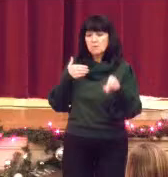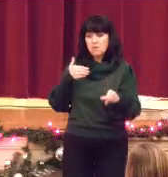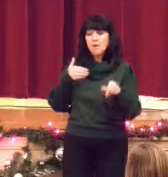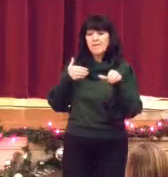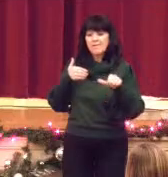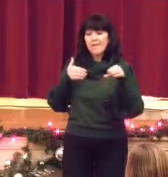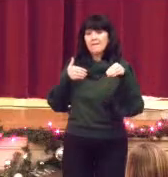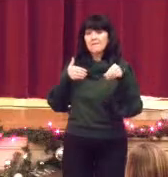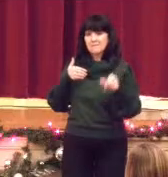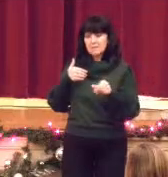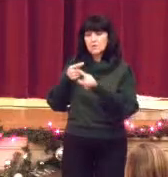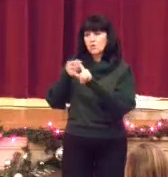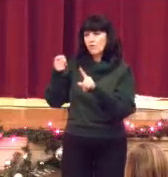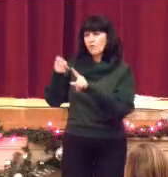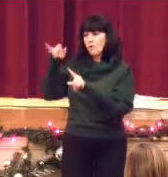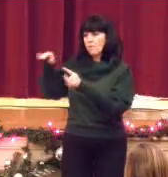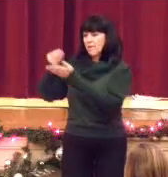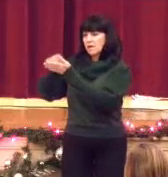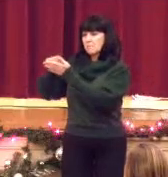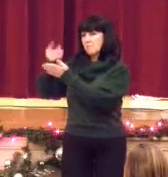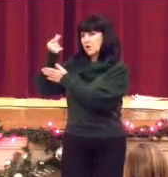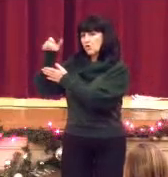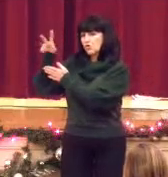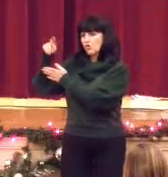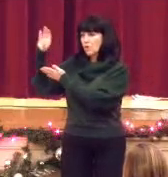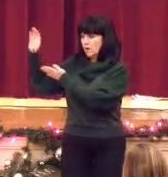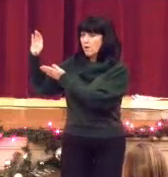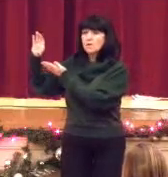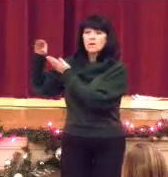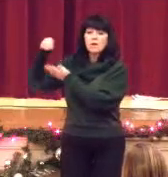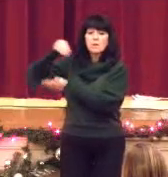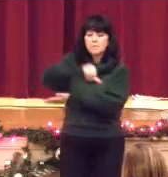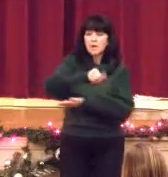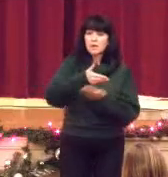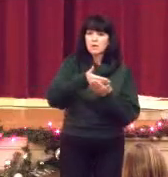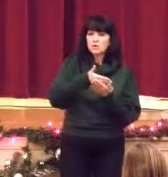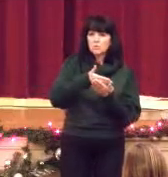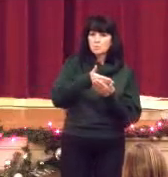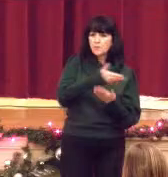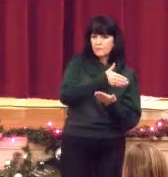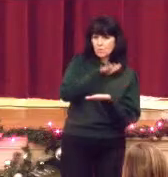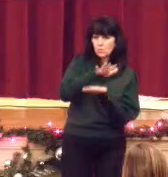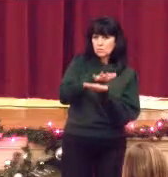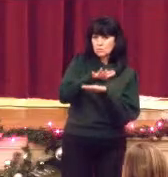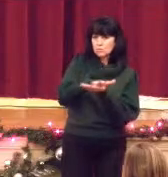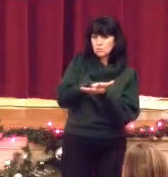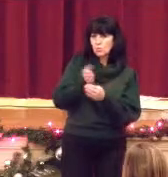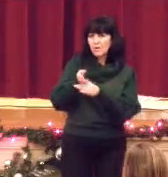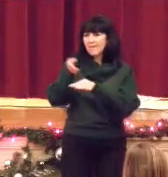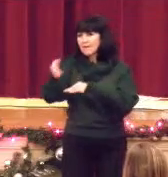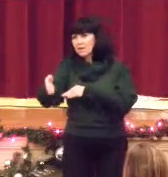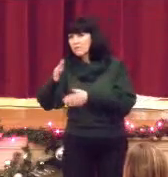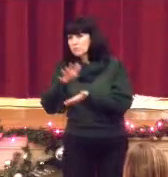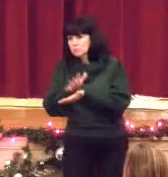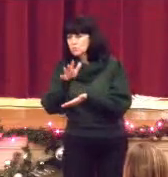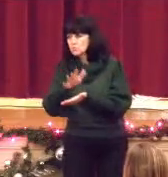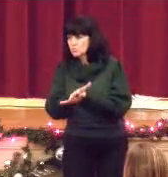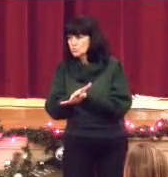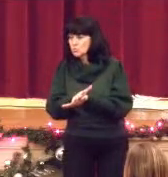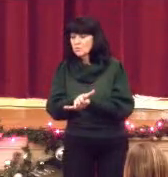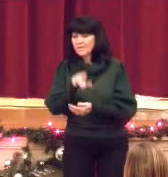care. But going forward, how will this help other families?